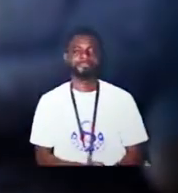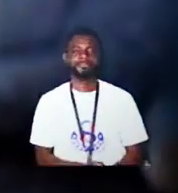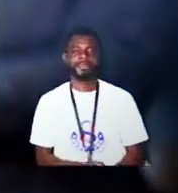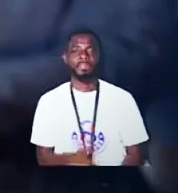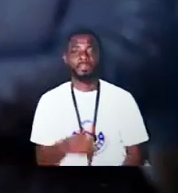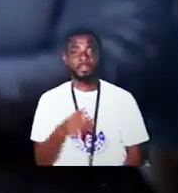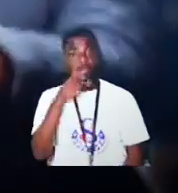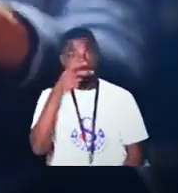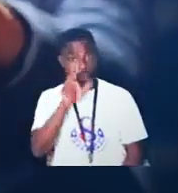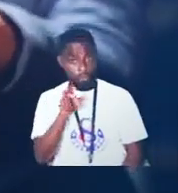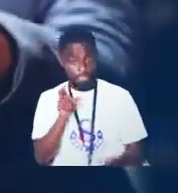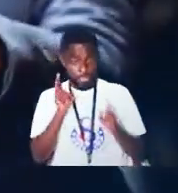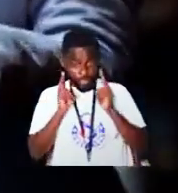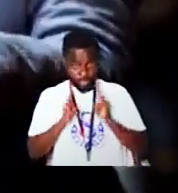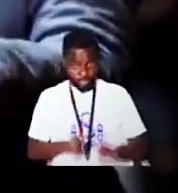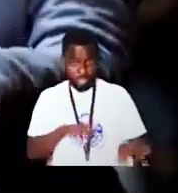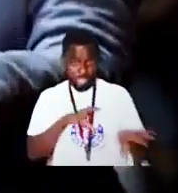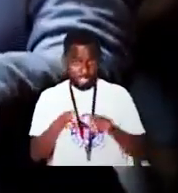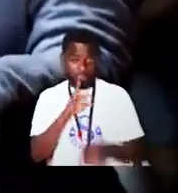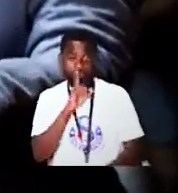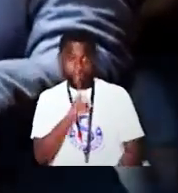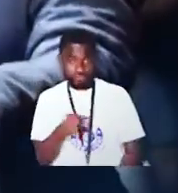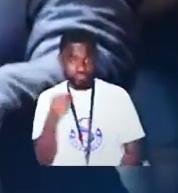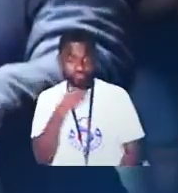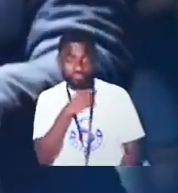Corruption is human activity.